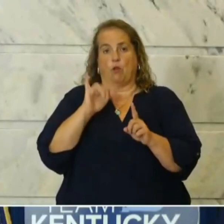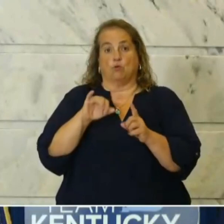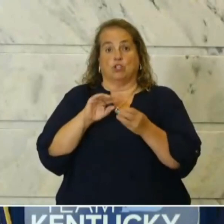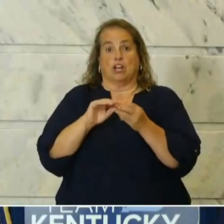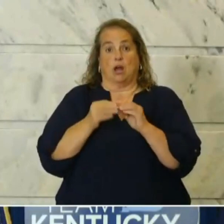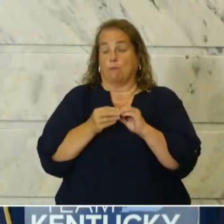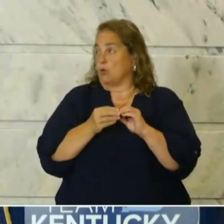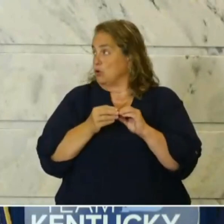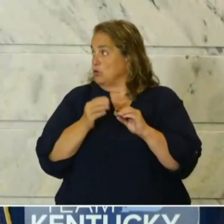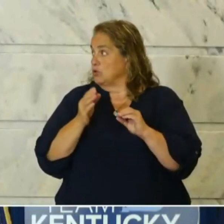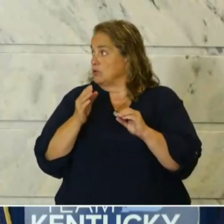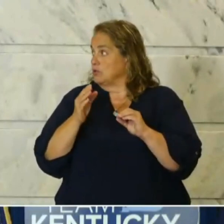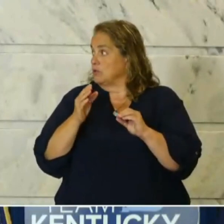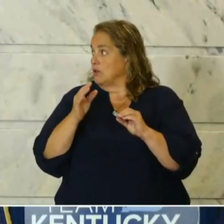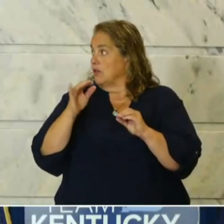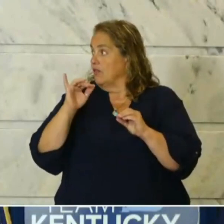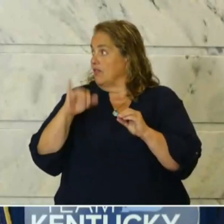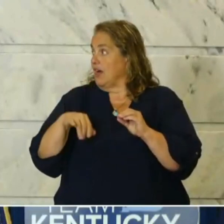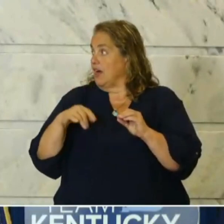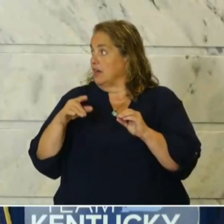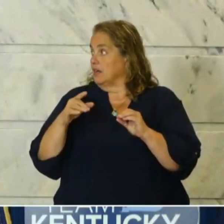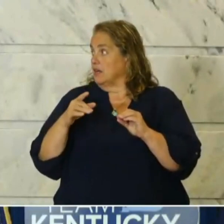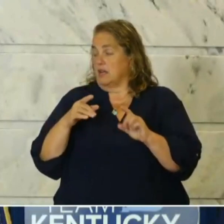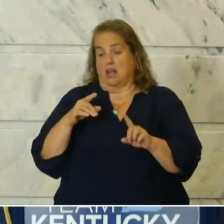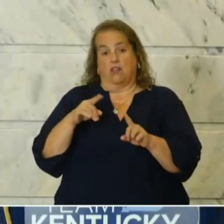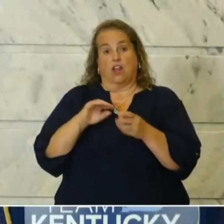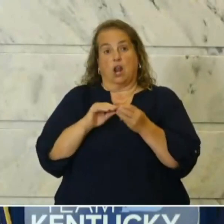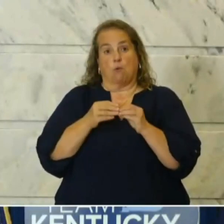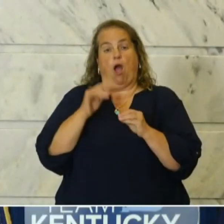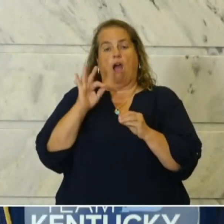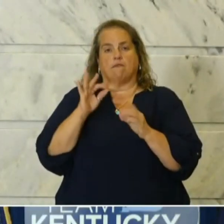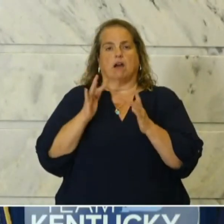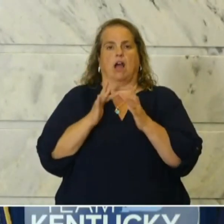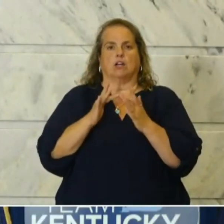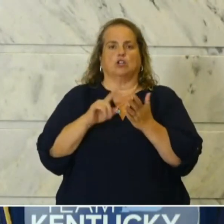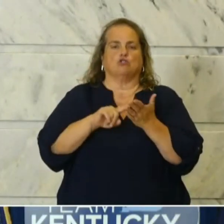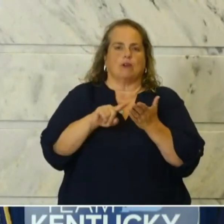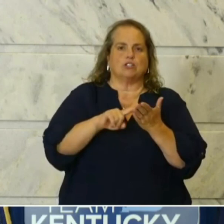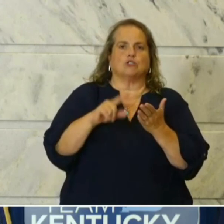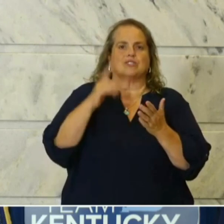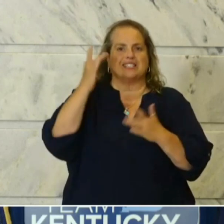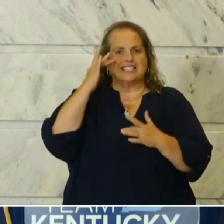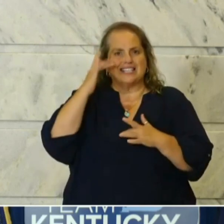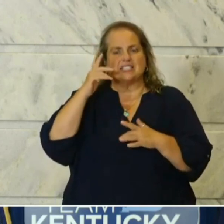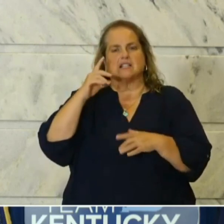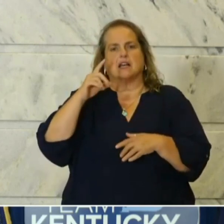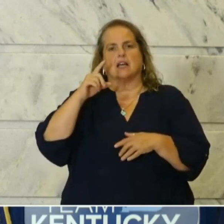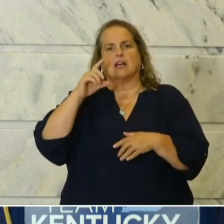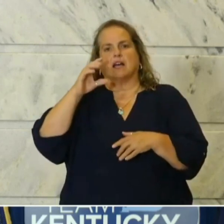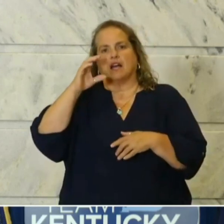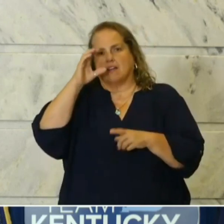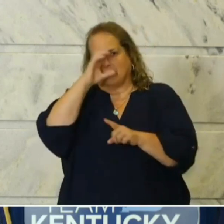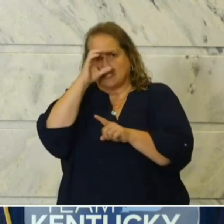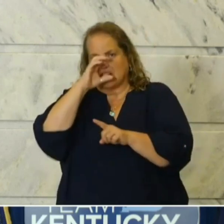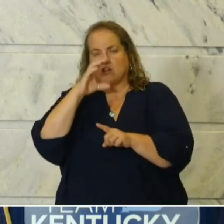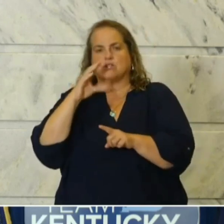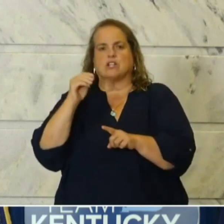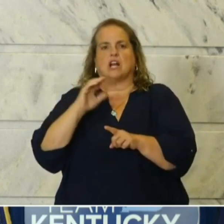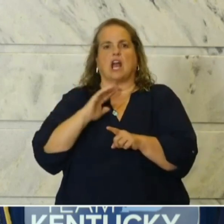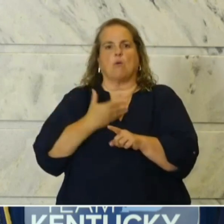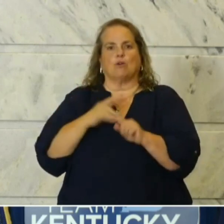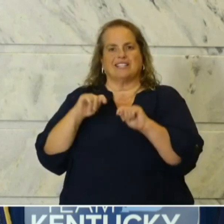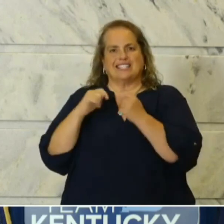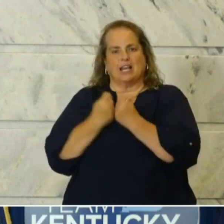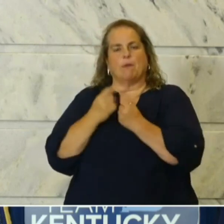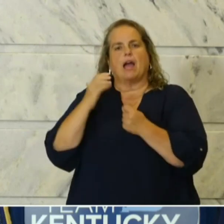numbers, those are the numbers of contact tracers, disease investigators, regional team members, and social support